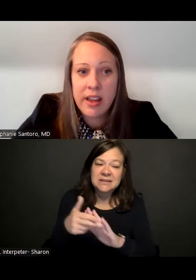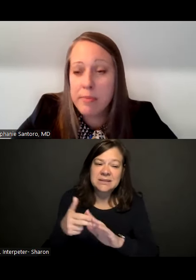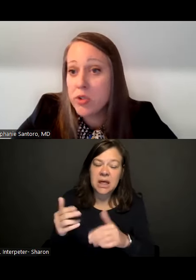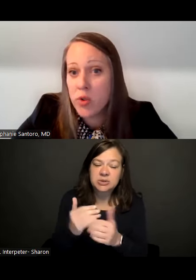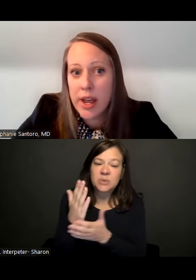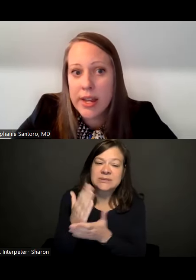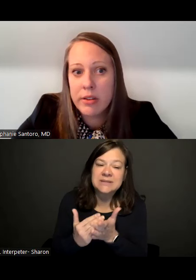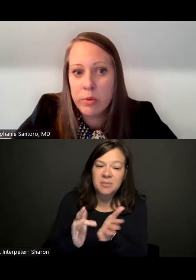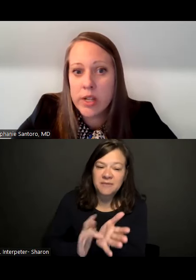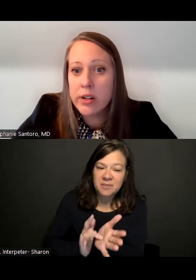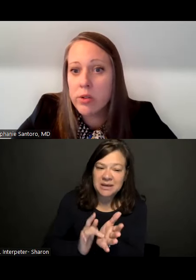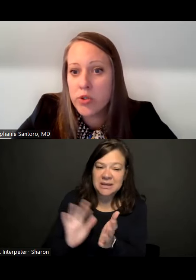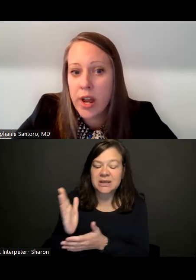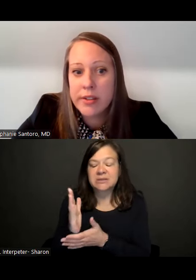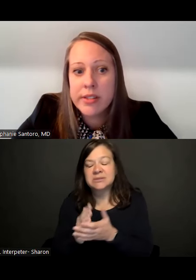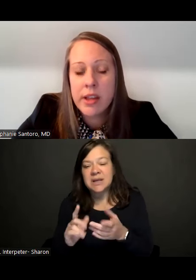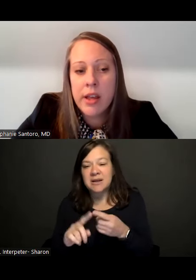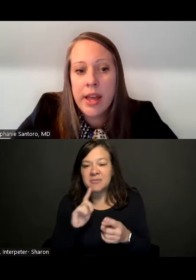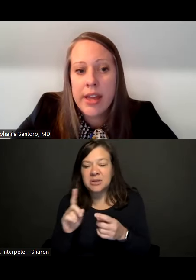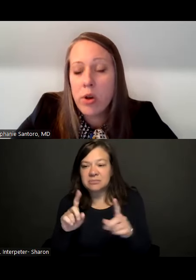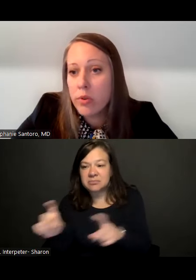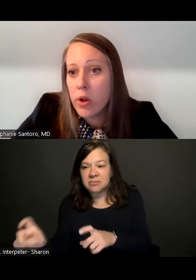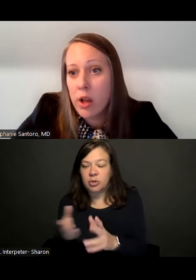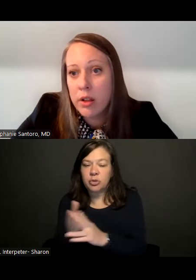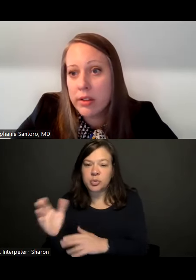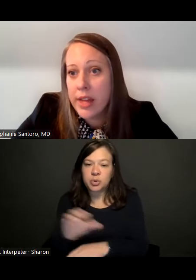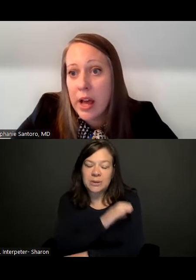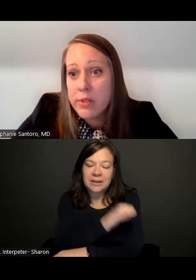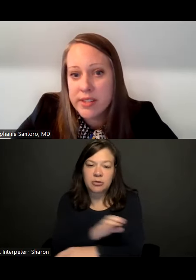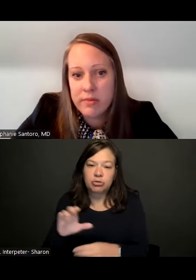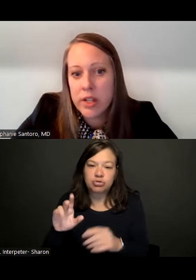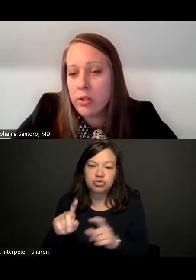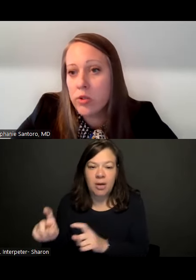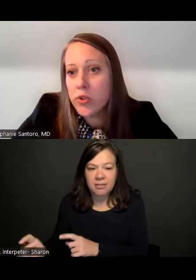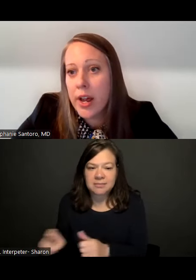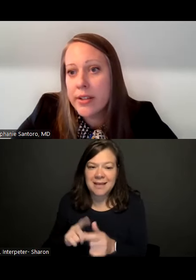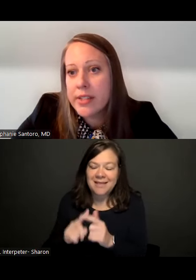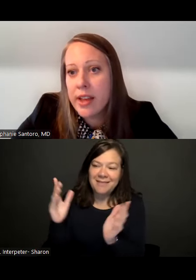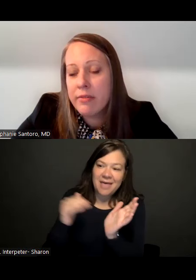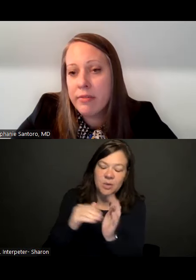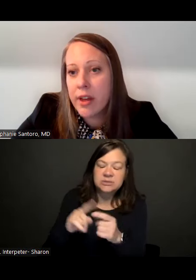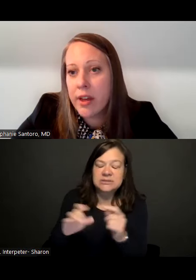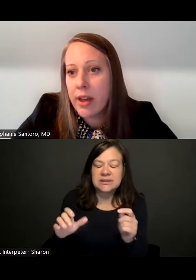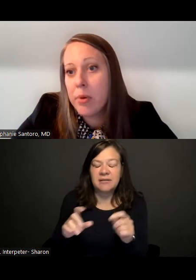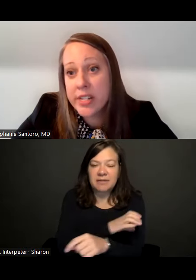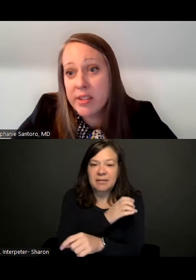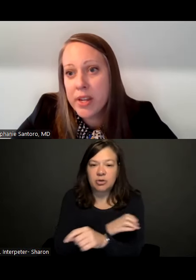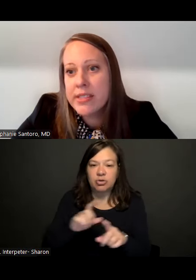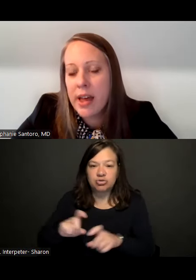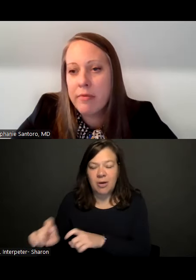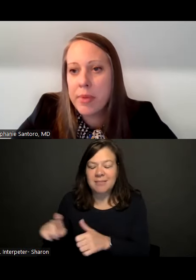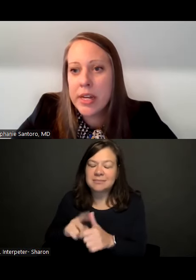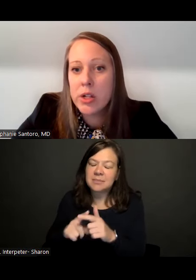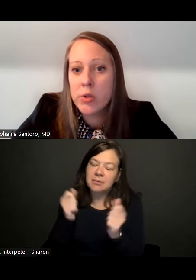drugs that have been tried through clinical trials. And overall, thousands of clinical trials have